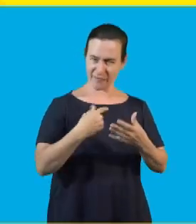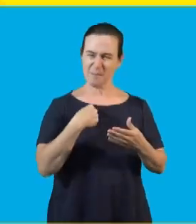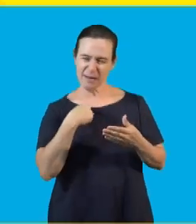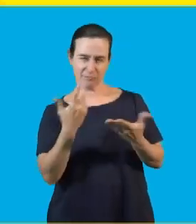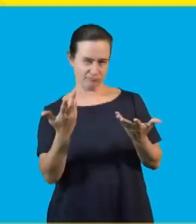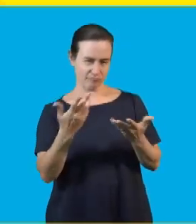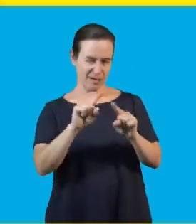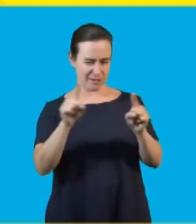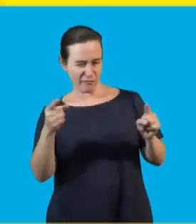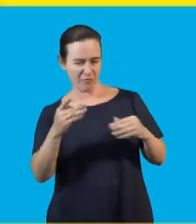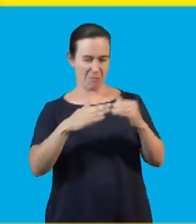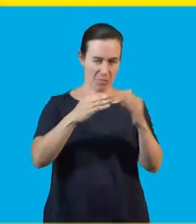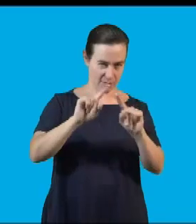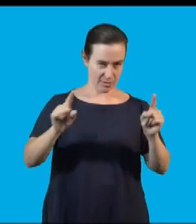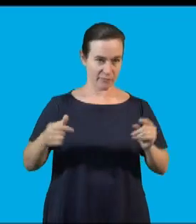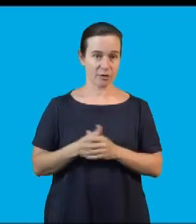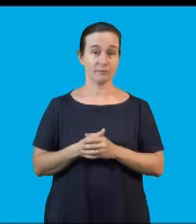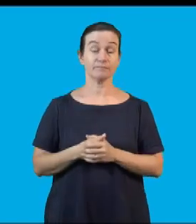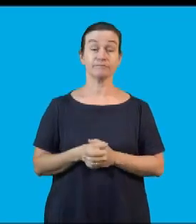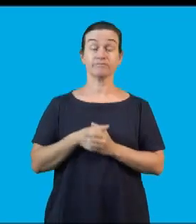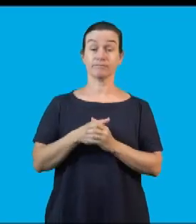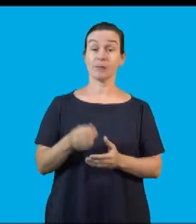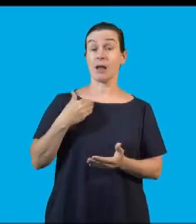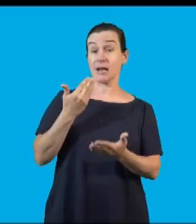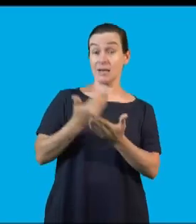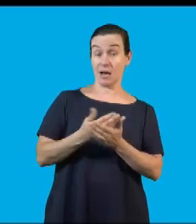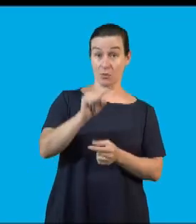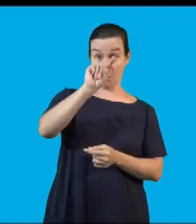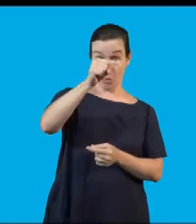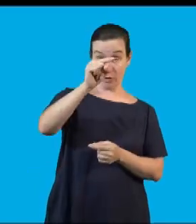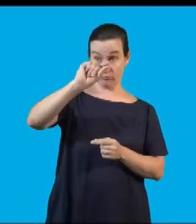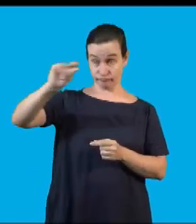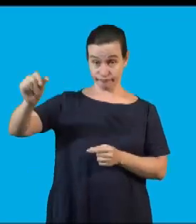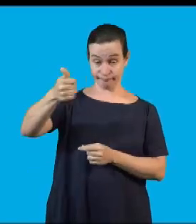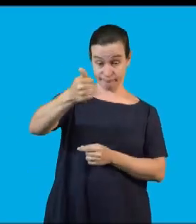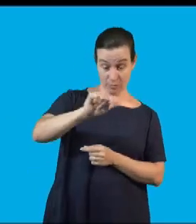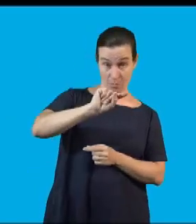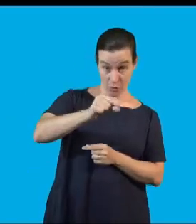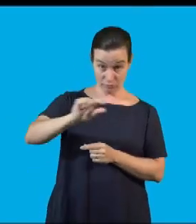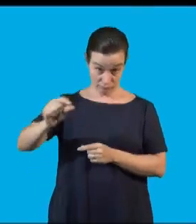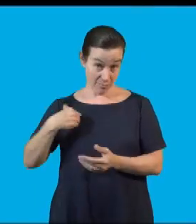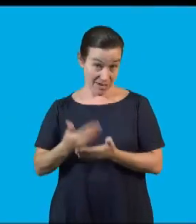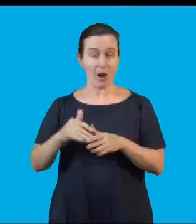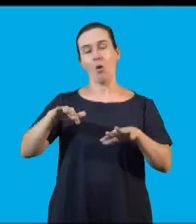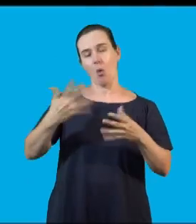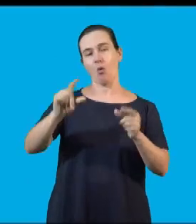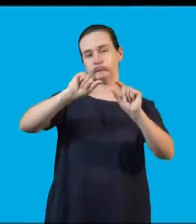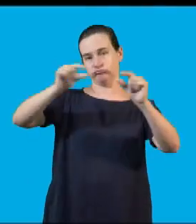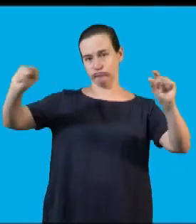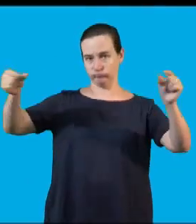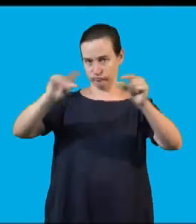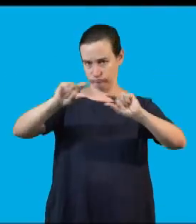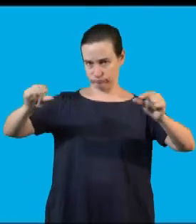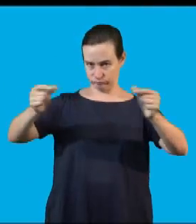to note is that directions can be written as bullet points or in the paragraph form.